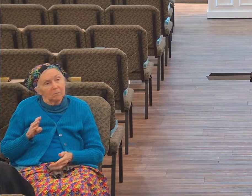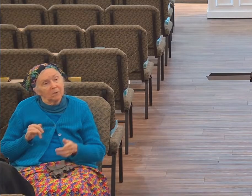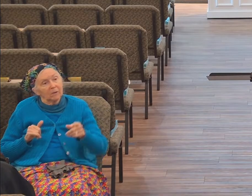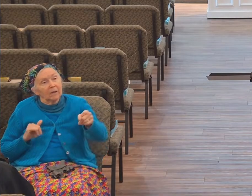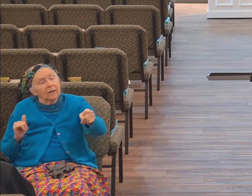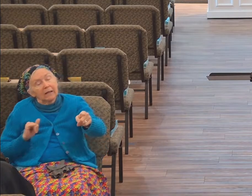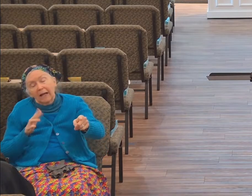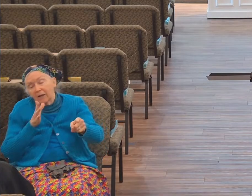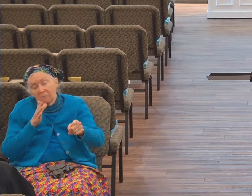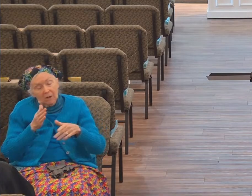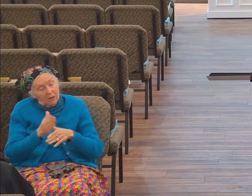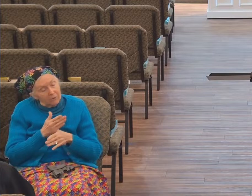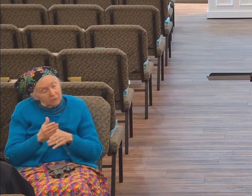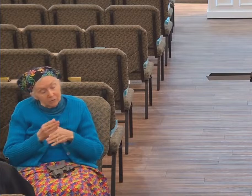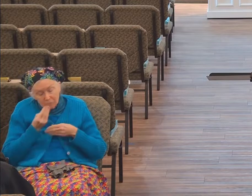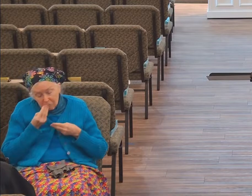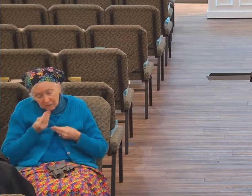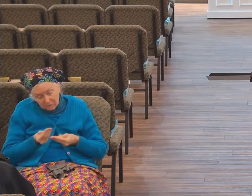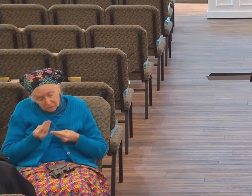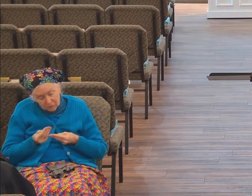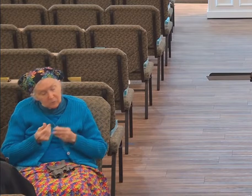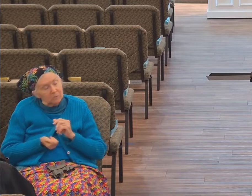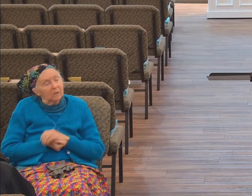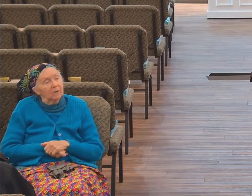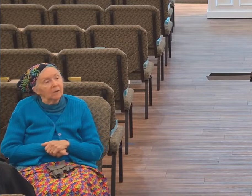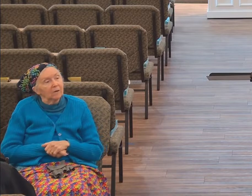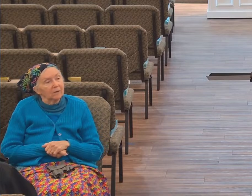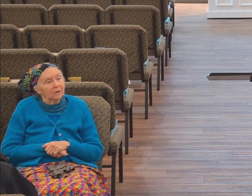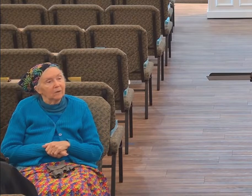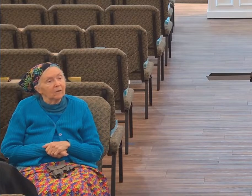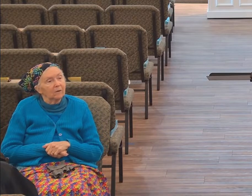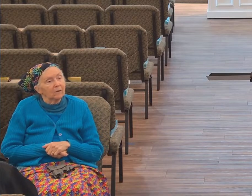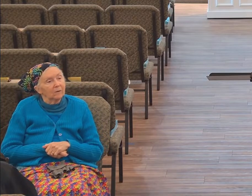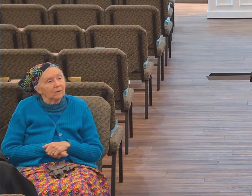Come on. And then it's just so good. Hold on to that thought.